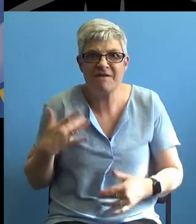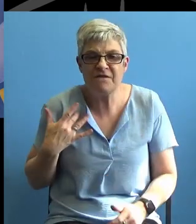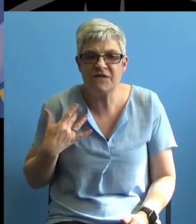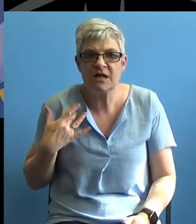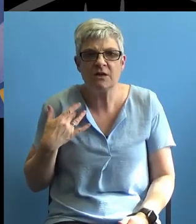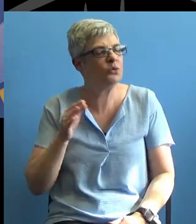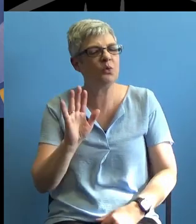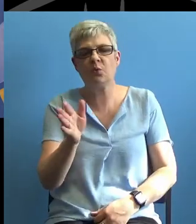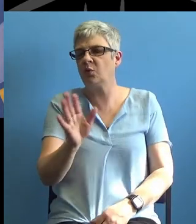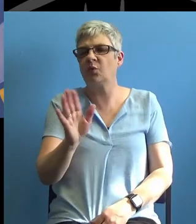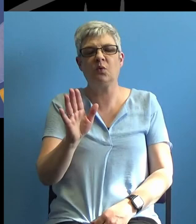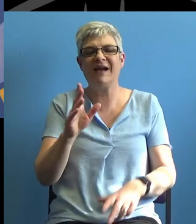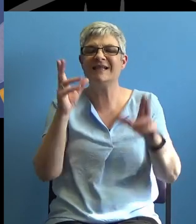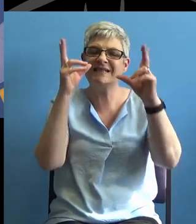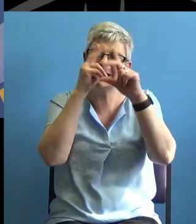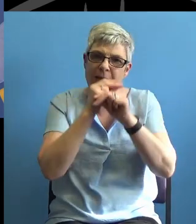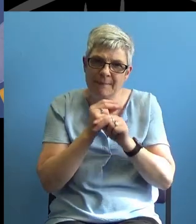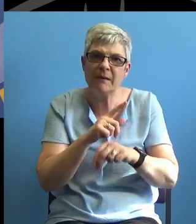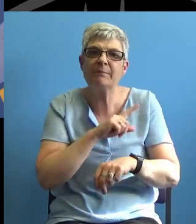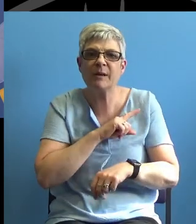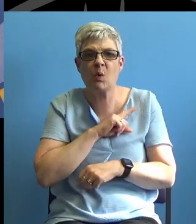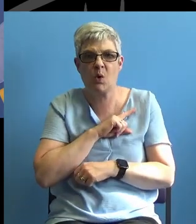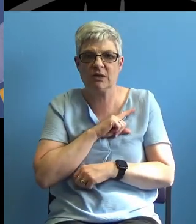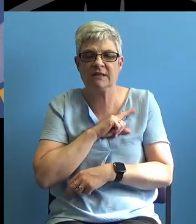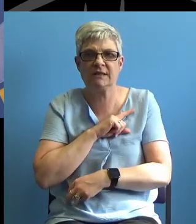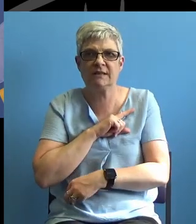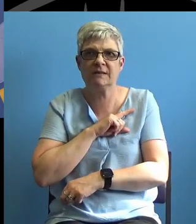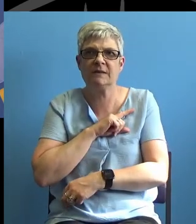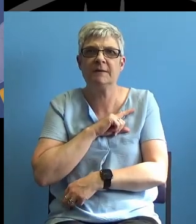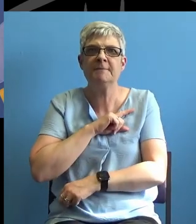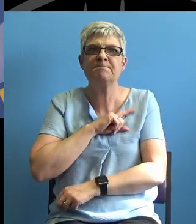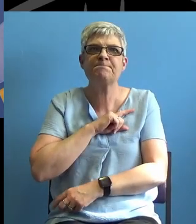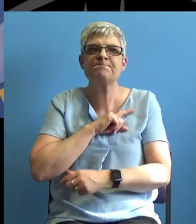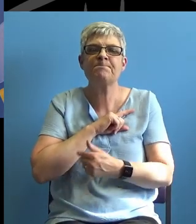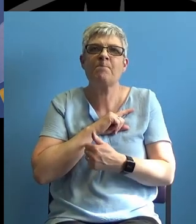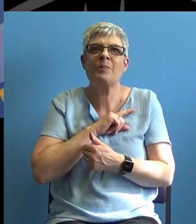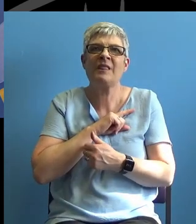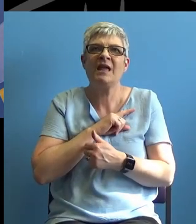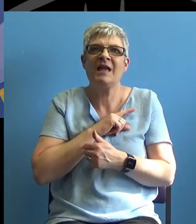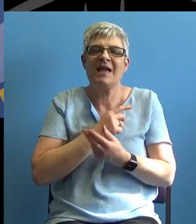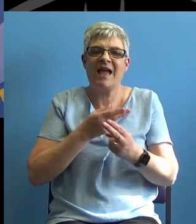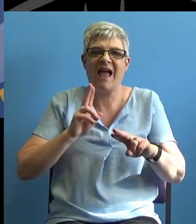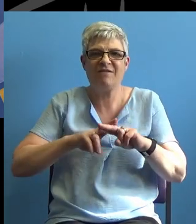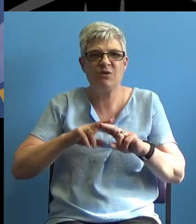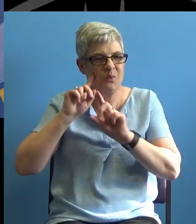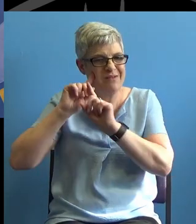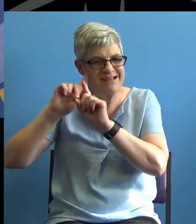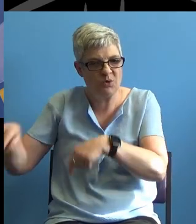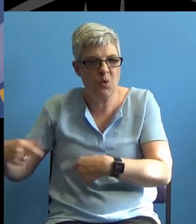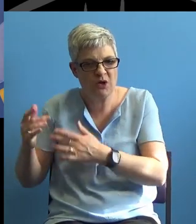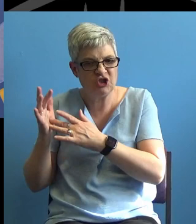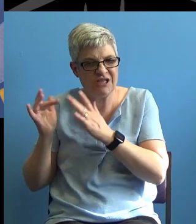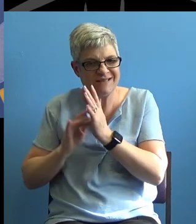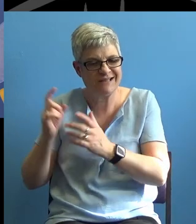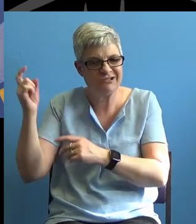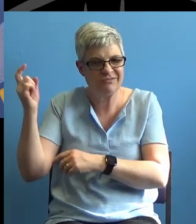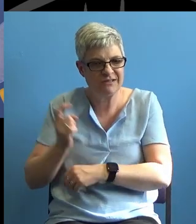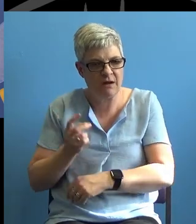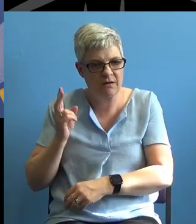But it's sleeping in the sense that those who discount Jesus'